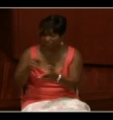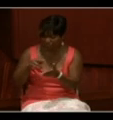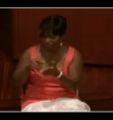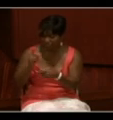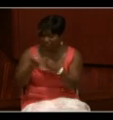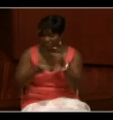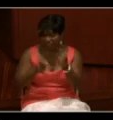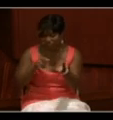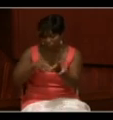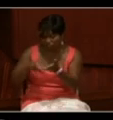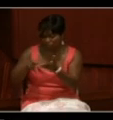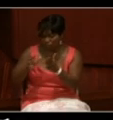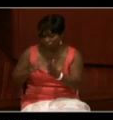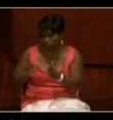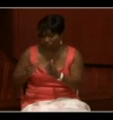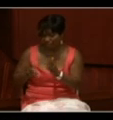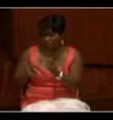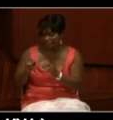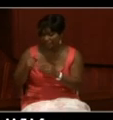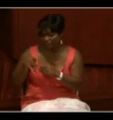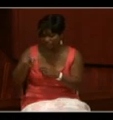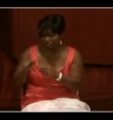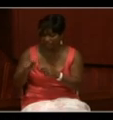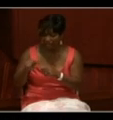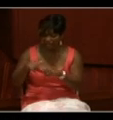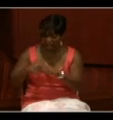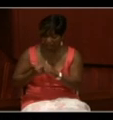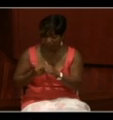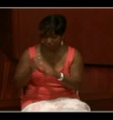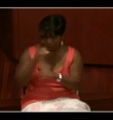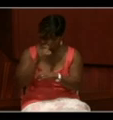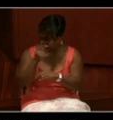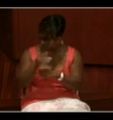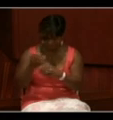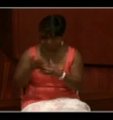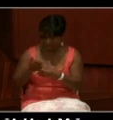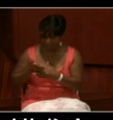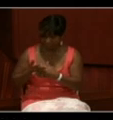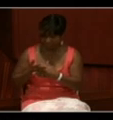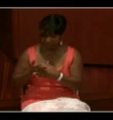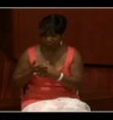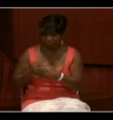how to search for files in our holdings. Next slide, please.